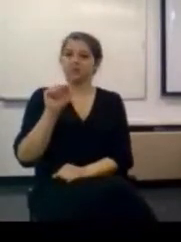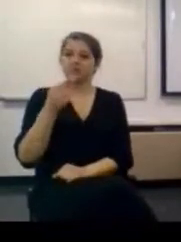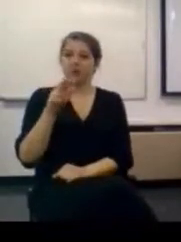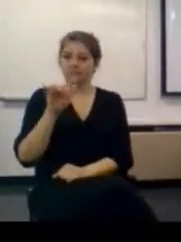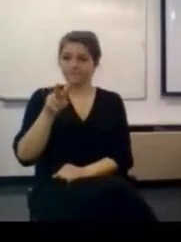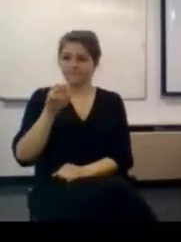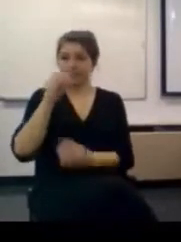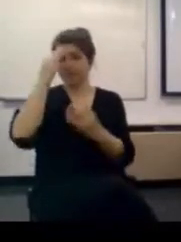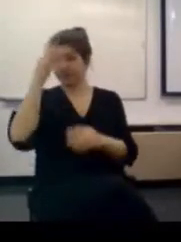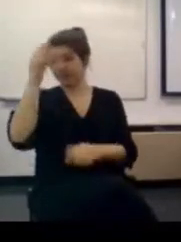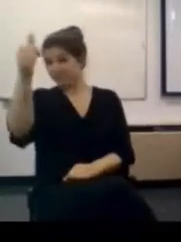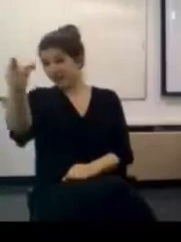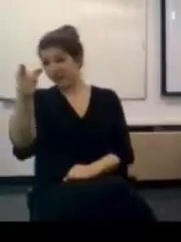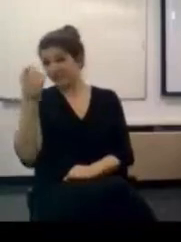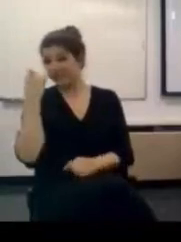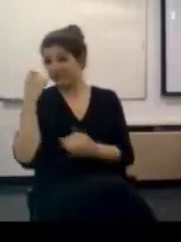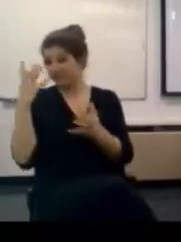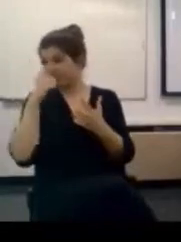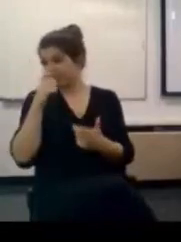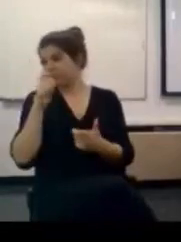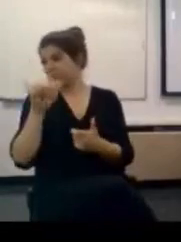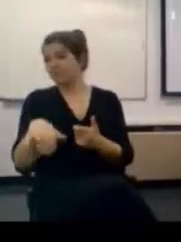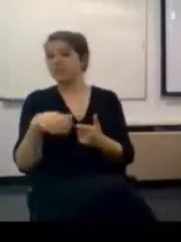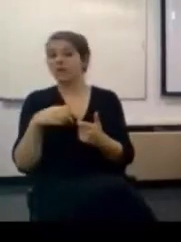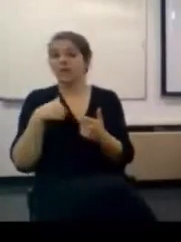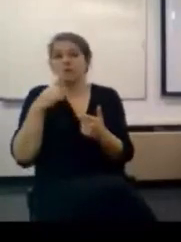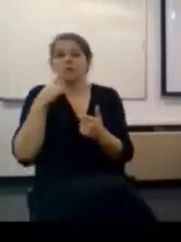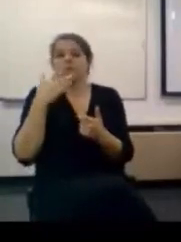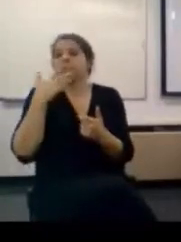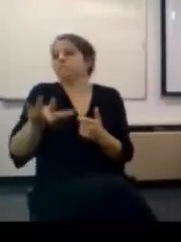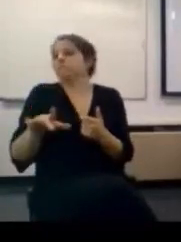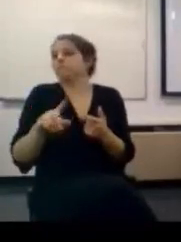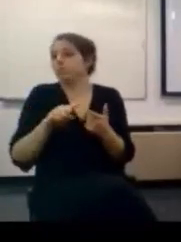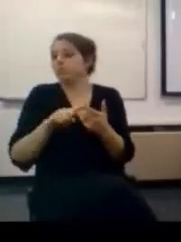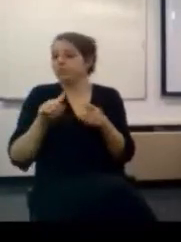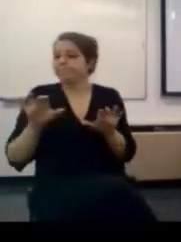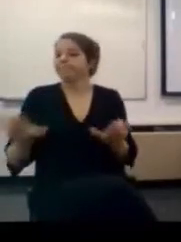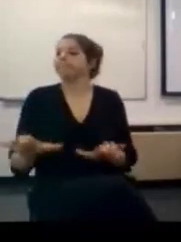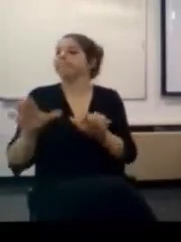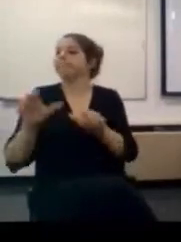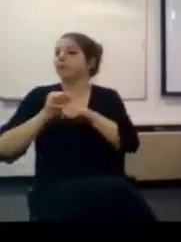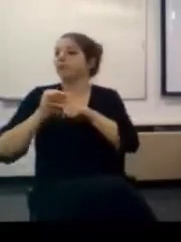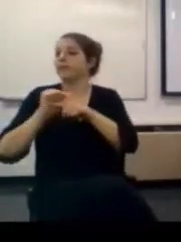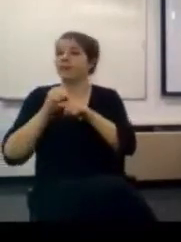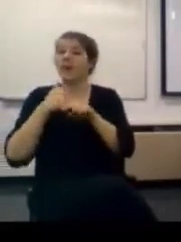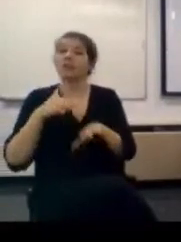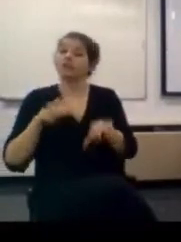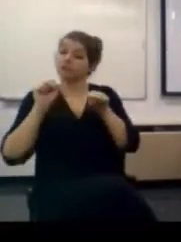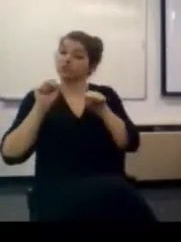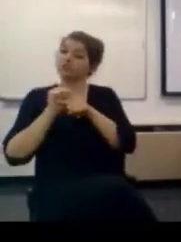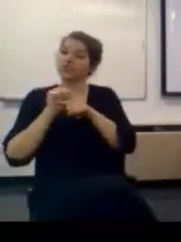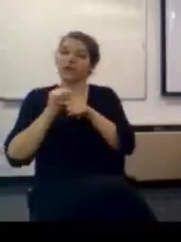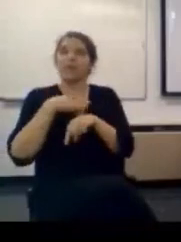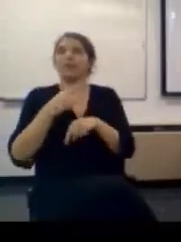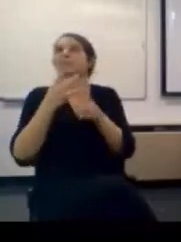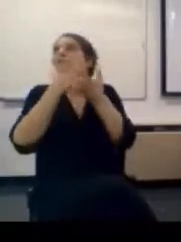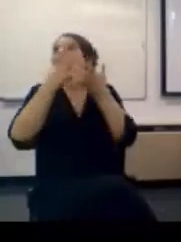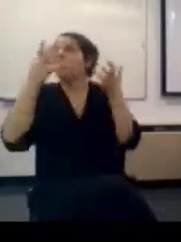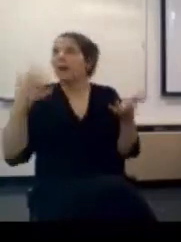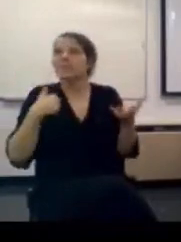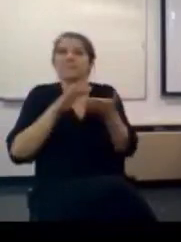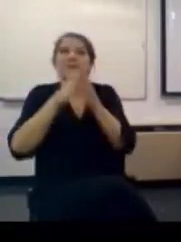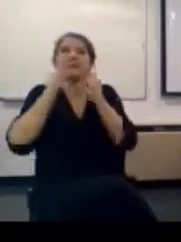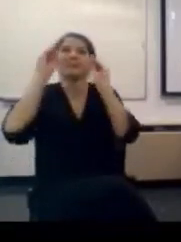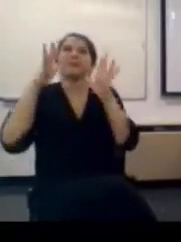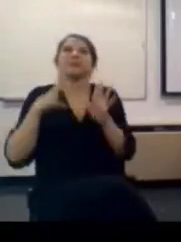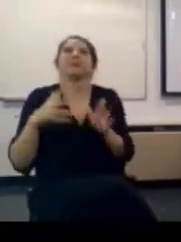initiative through the NYC Thrive. There's information in the back if you're all interested in it. I find it a privilege to be able to conduct those trainings. I took a